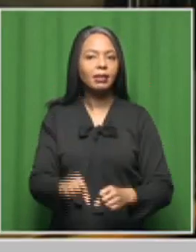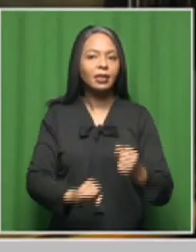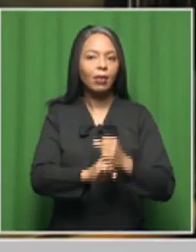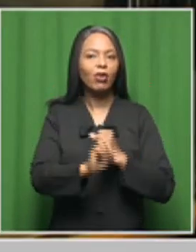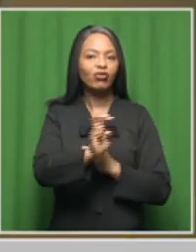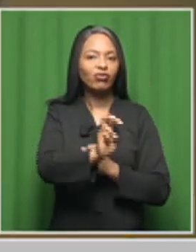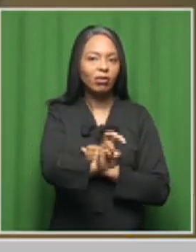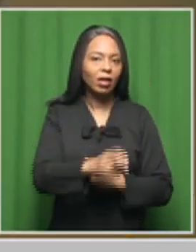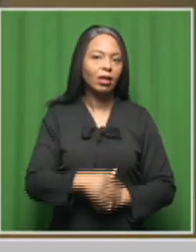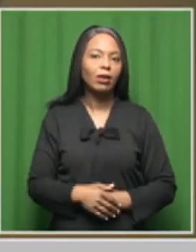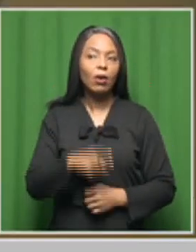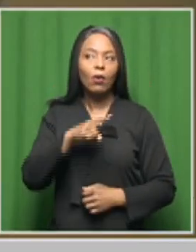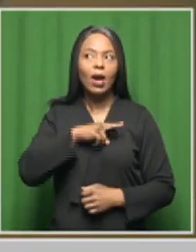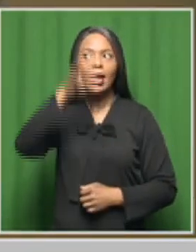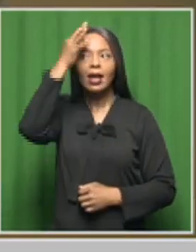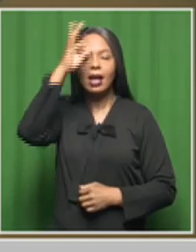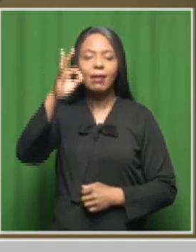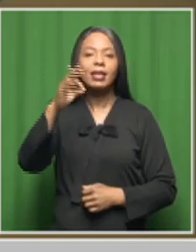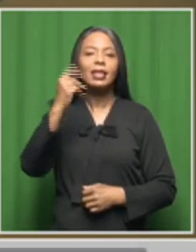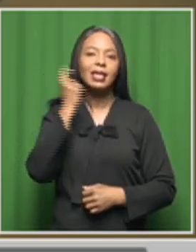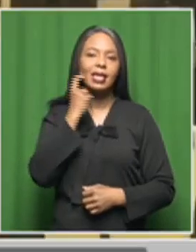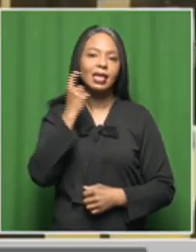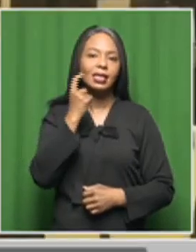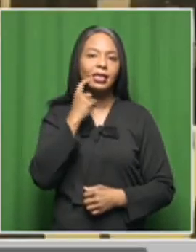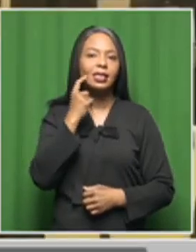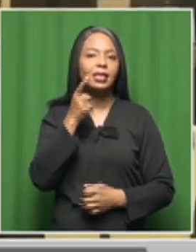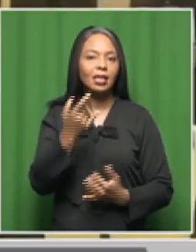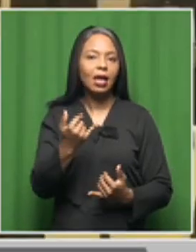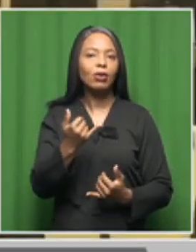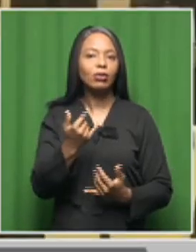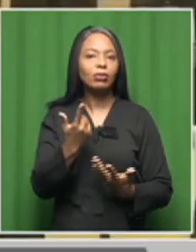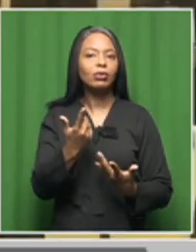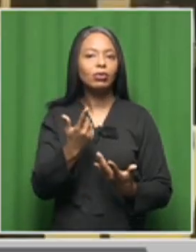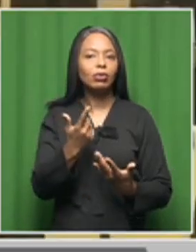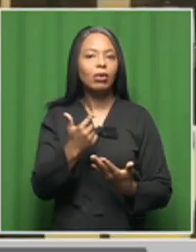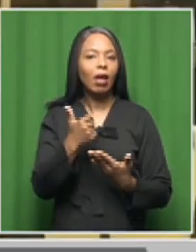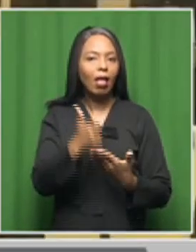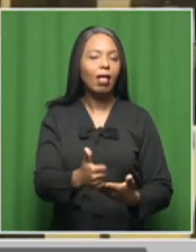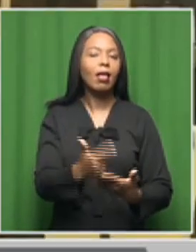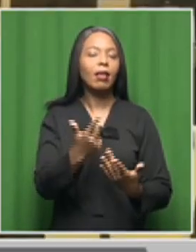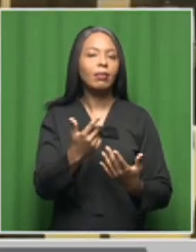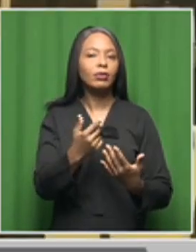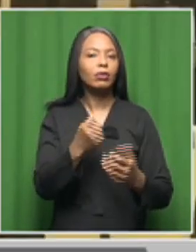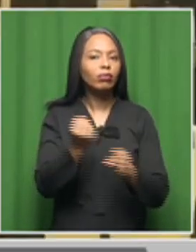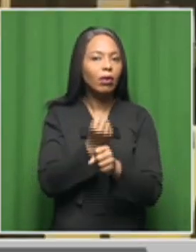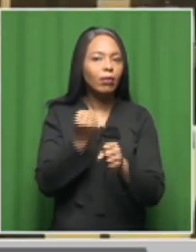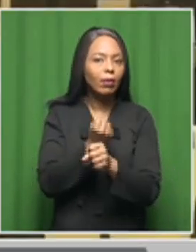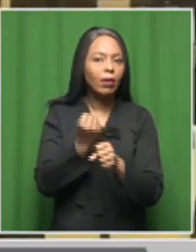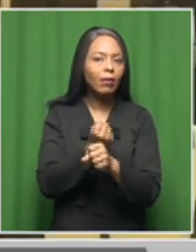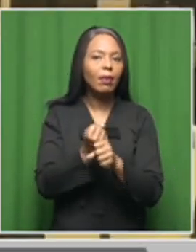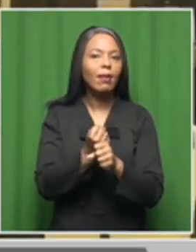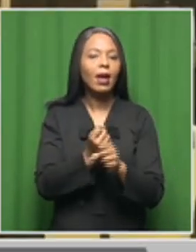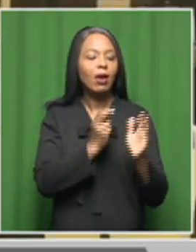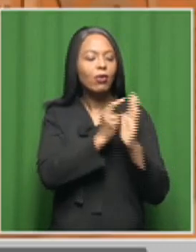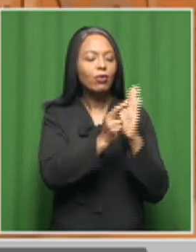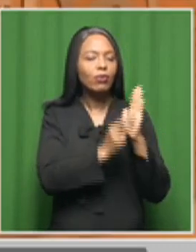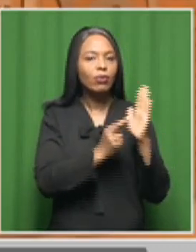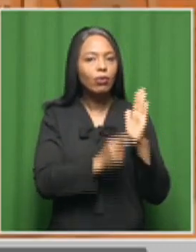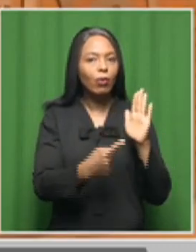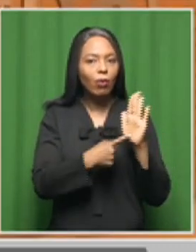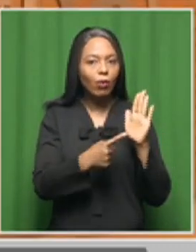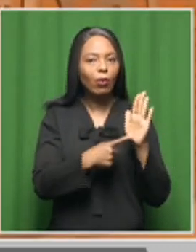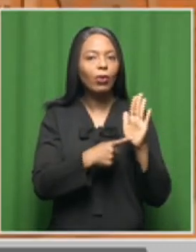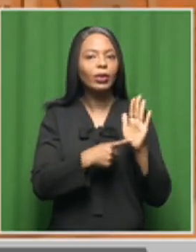to operate, through to, for instance, the South African Competition Commission, some of the measures that they may announce, but